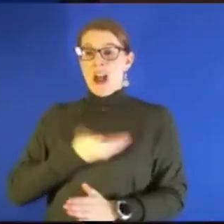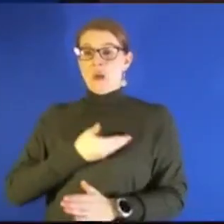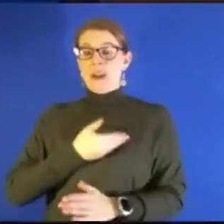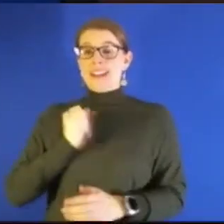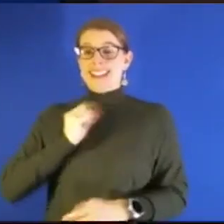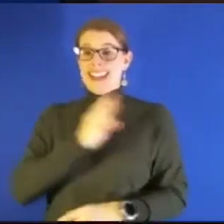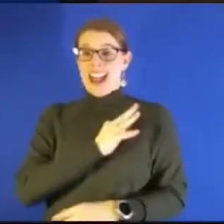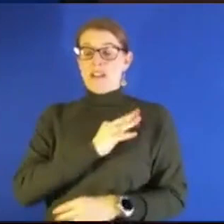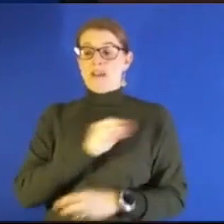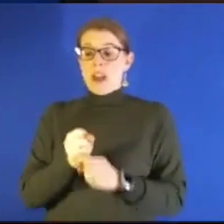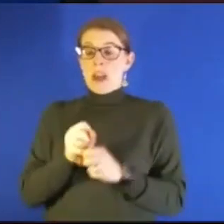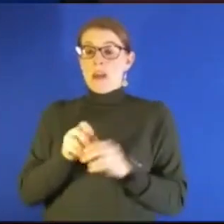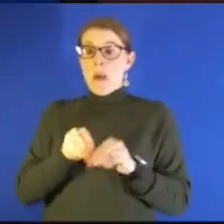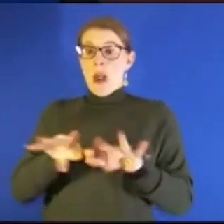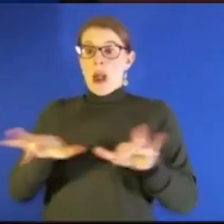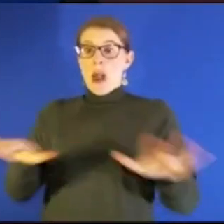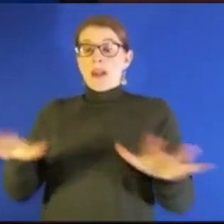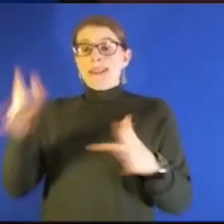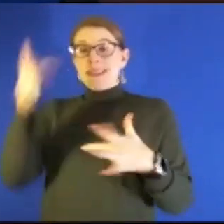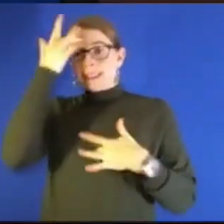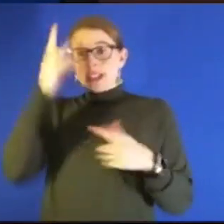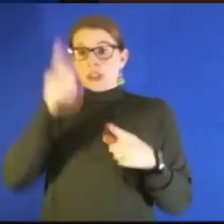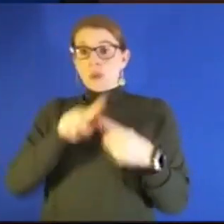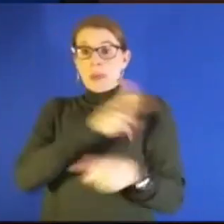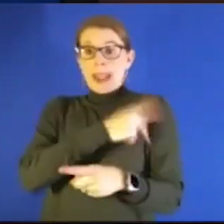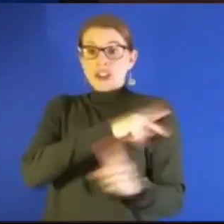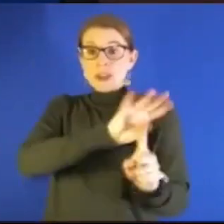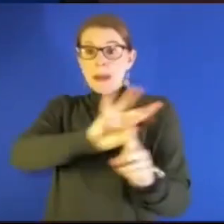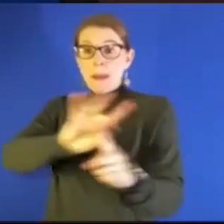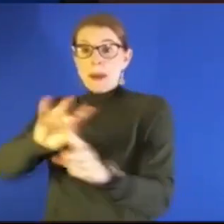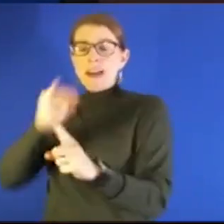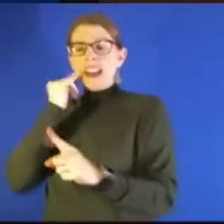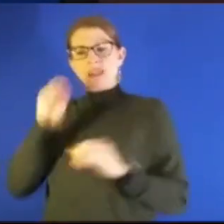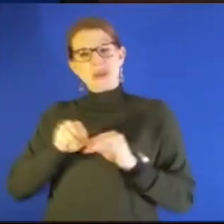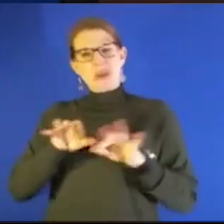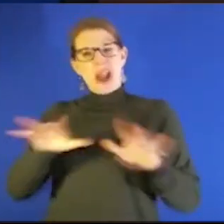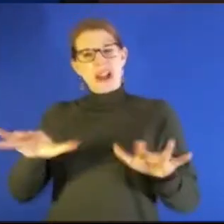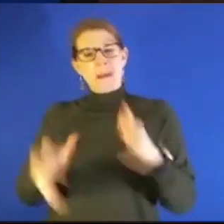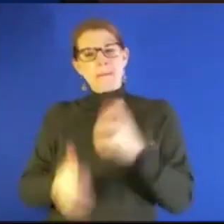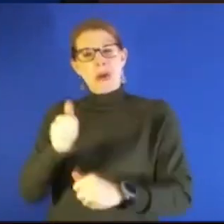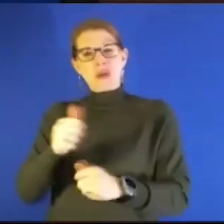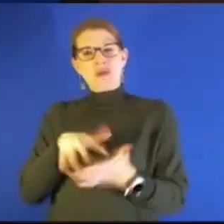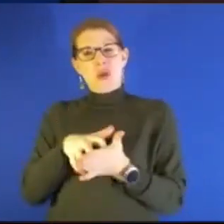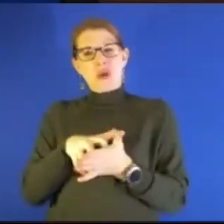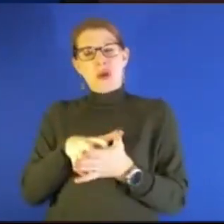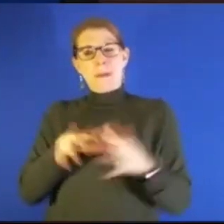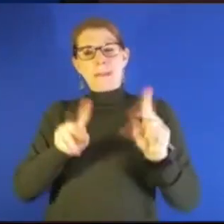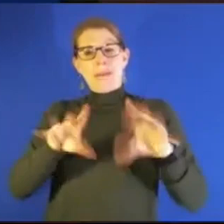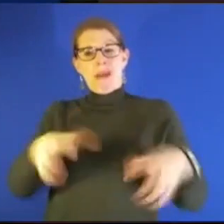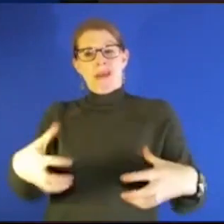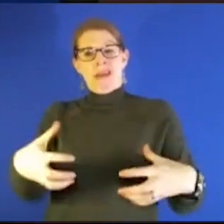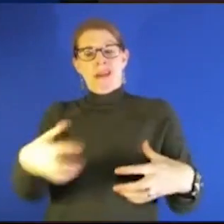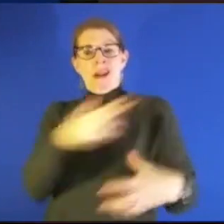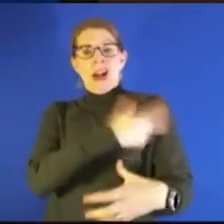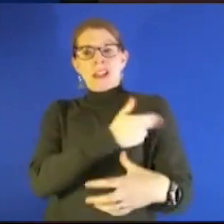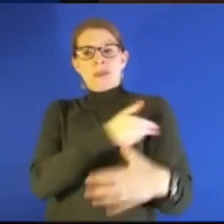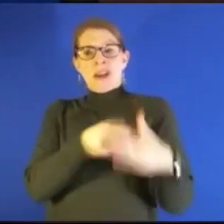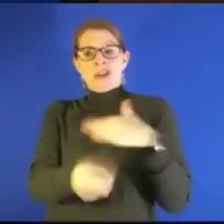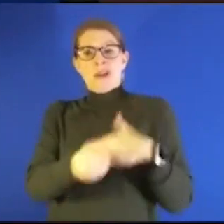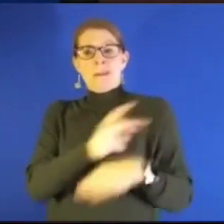we were spreading Omicron in the hospital, we would be spreading it to the most vulnerable group, which is a hospitalized patient who doesn't have Omicron, right? We